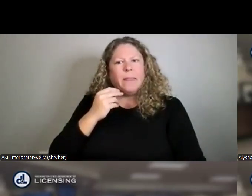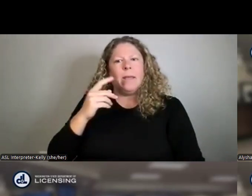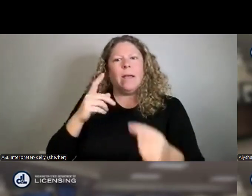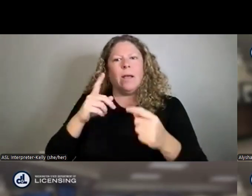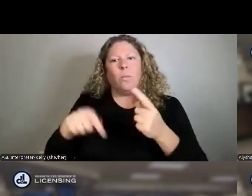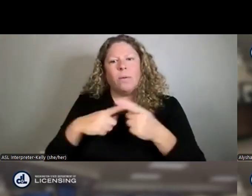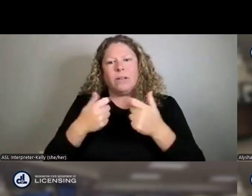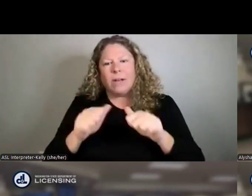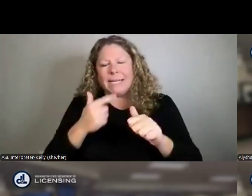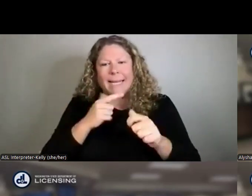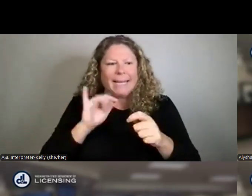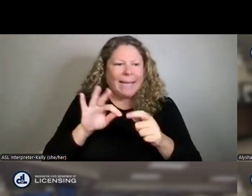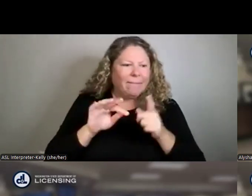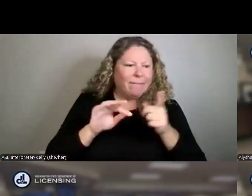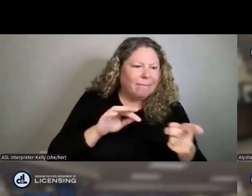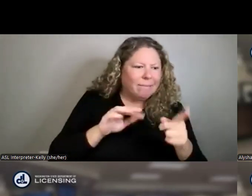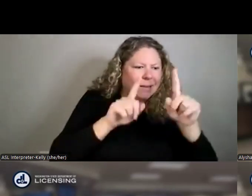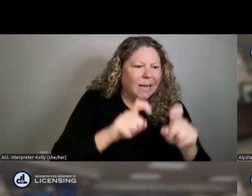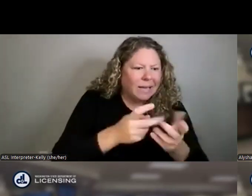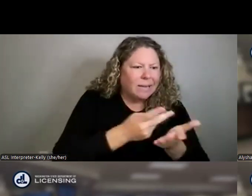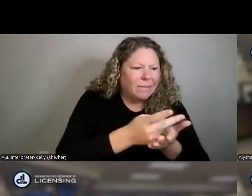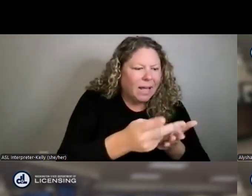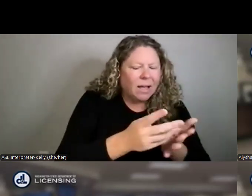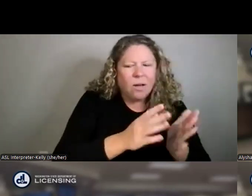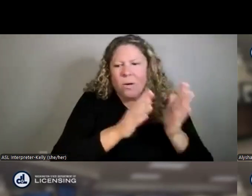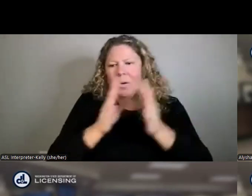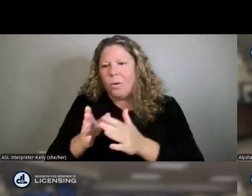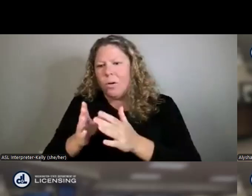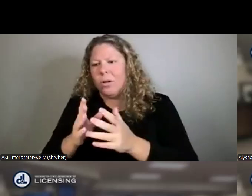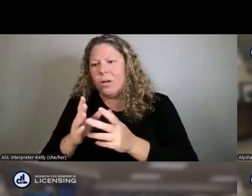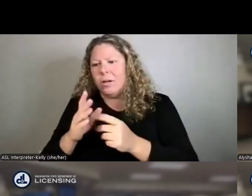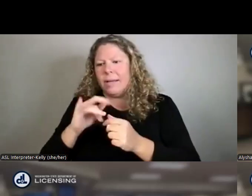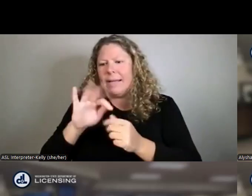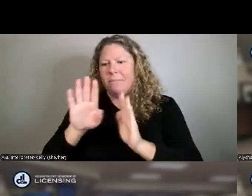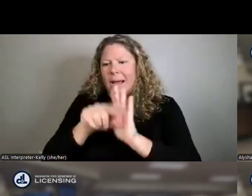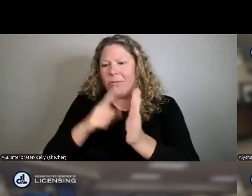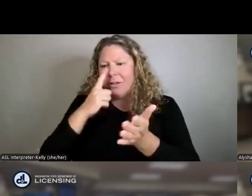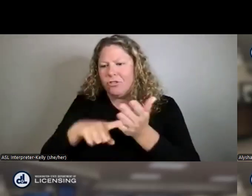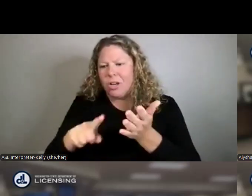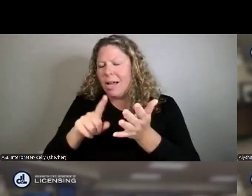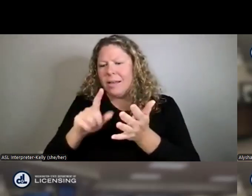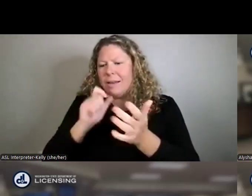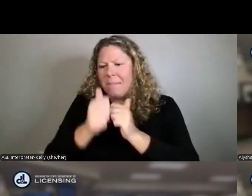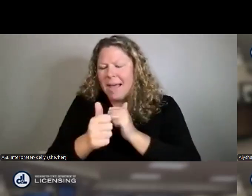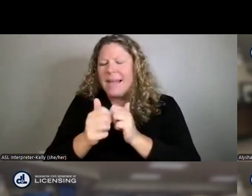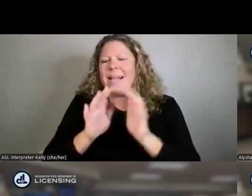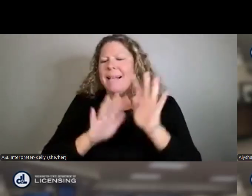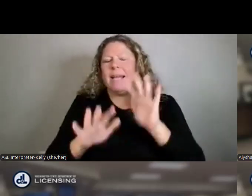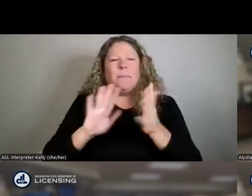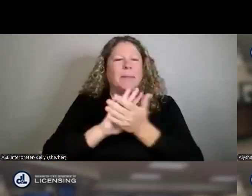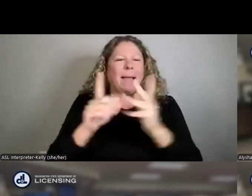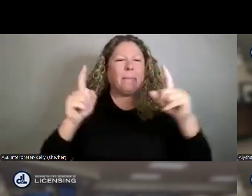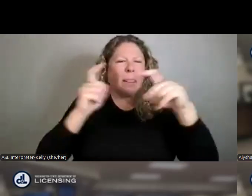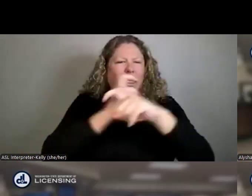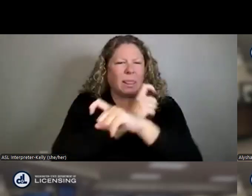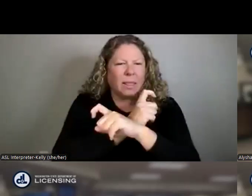different paths that are possible, it got to be way too big, way too complicated. So what I did instead